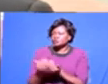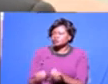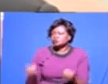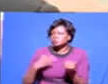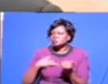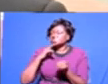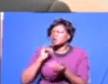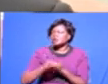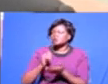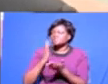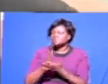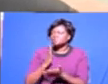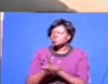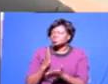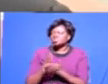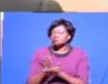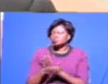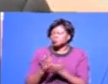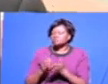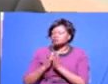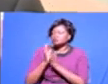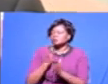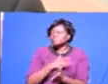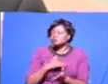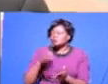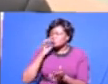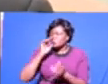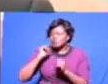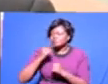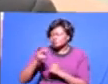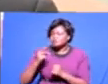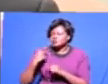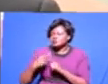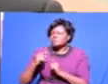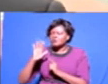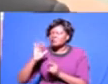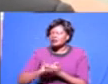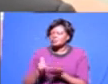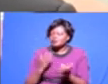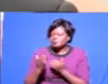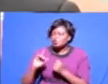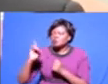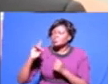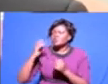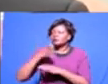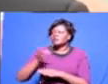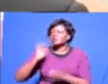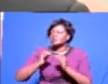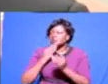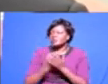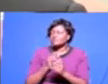surely the inspiration of Kibaki, we can see it in the 5 years you have served Nairobians after we are elected. And thank you very much